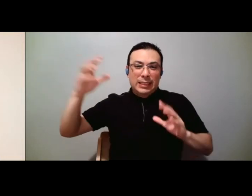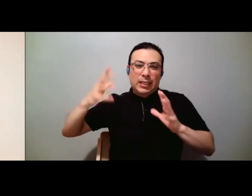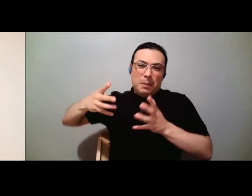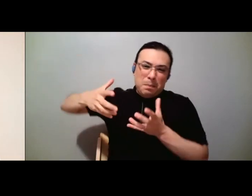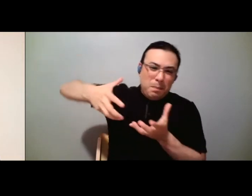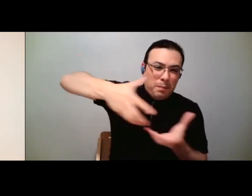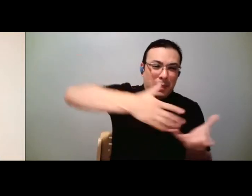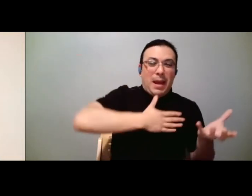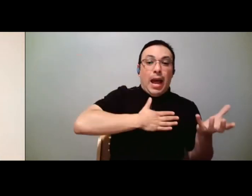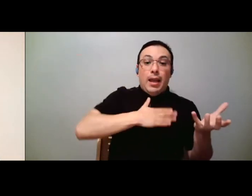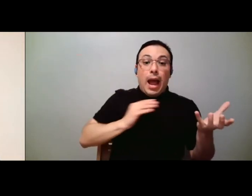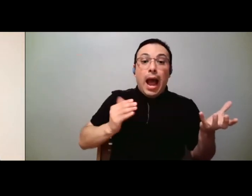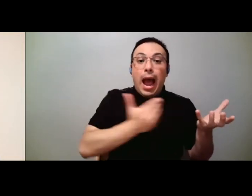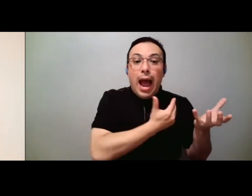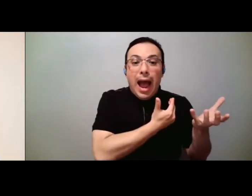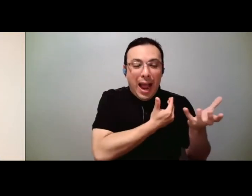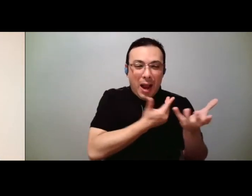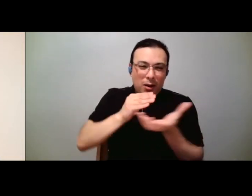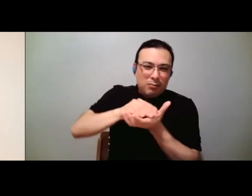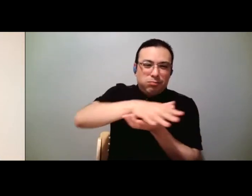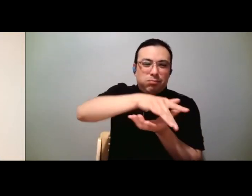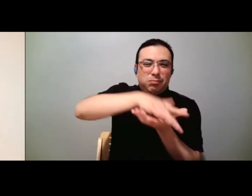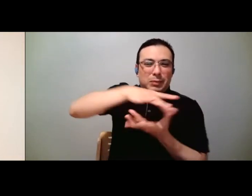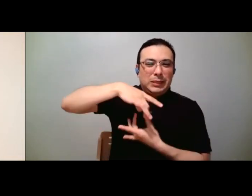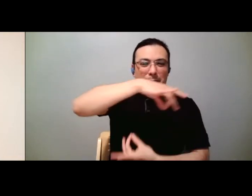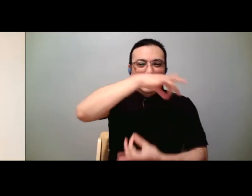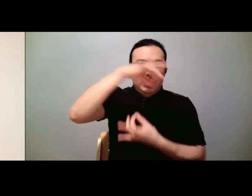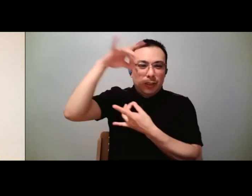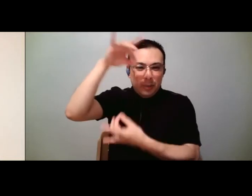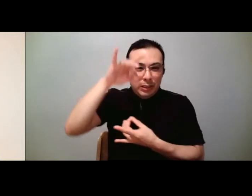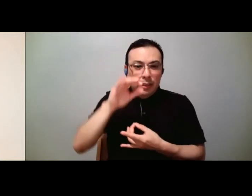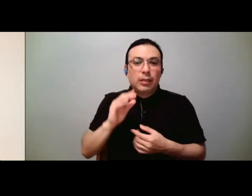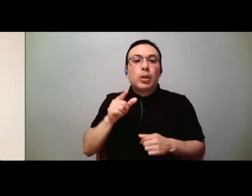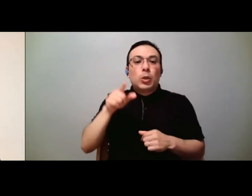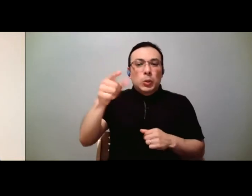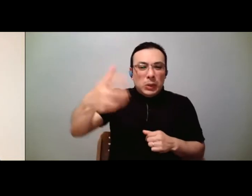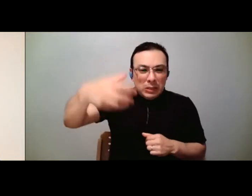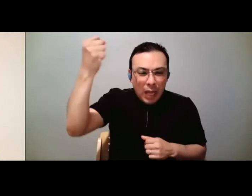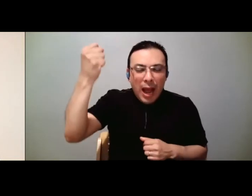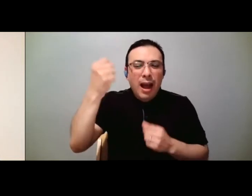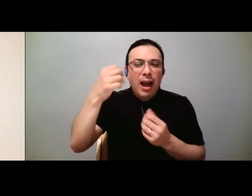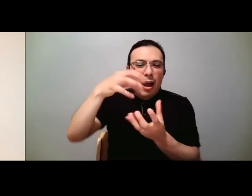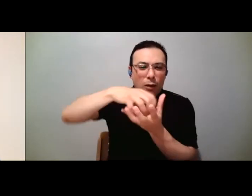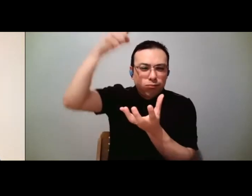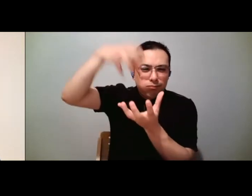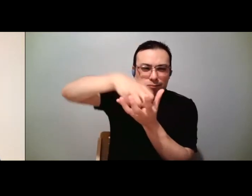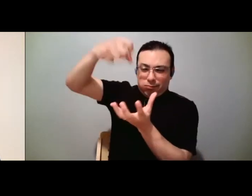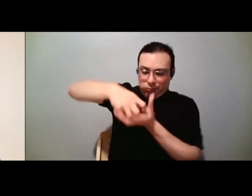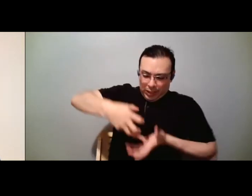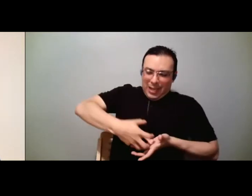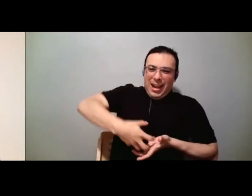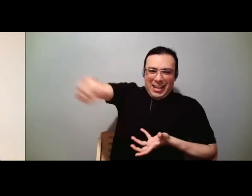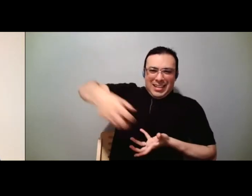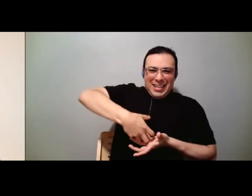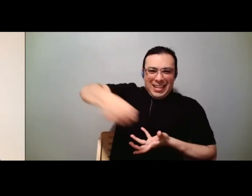took. Pinched like Mississippi cotton, you took the cotton twisting up inside me. But